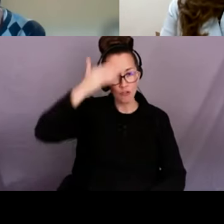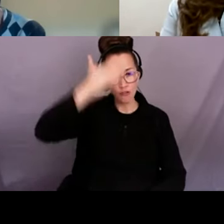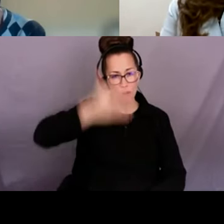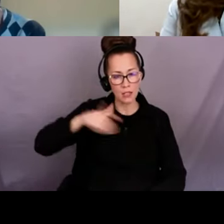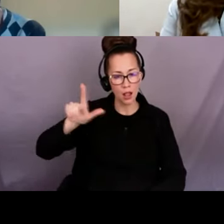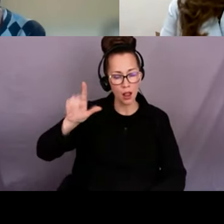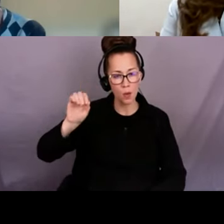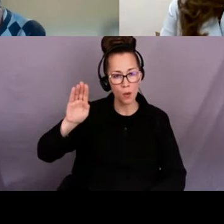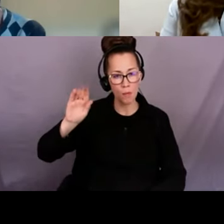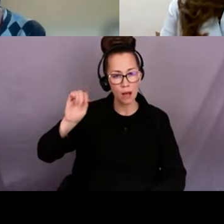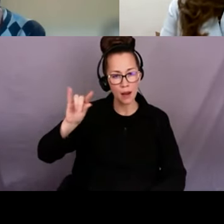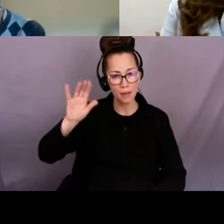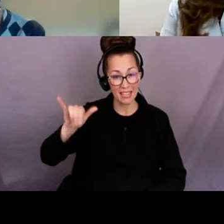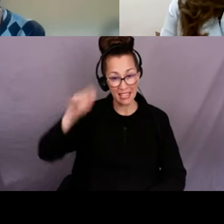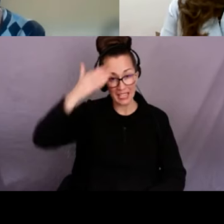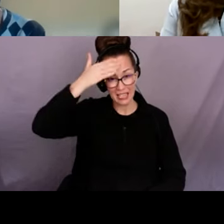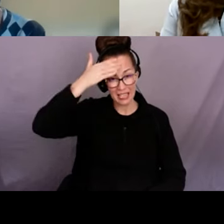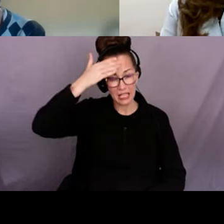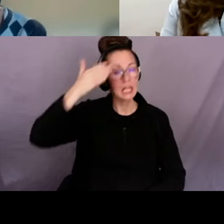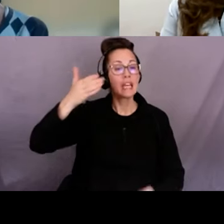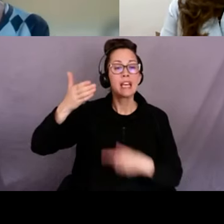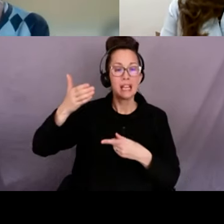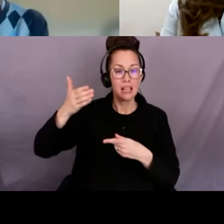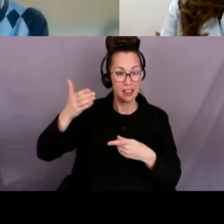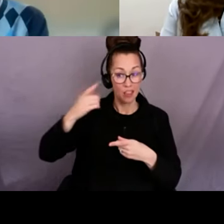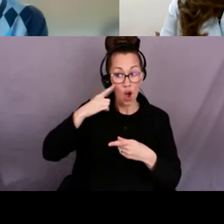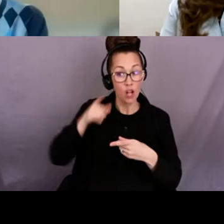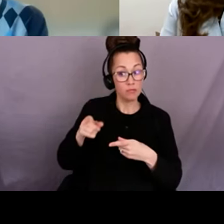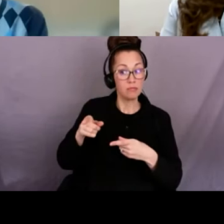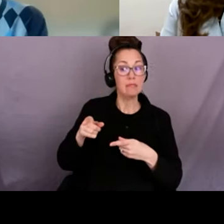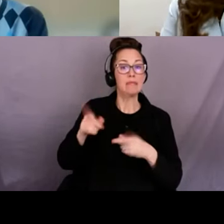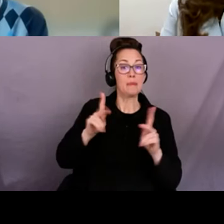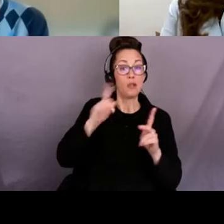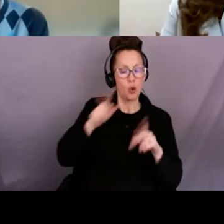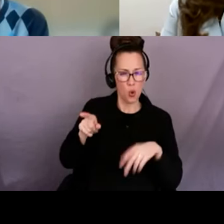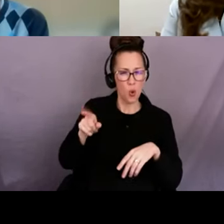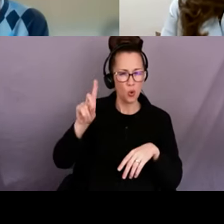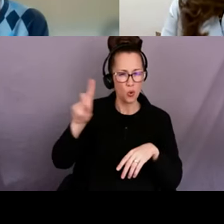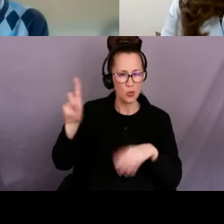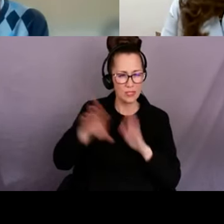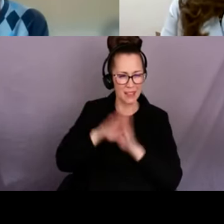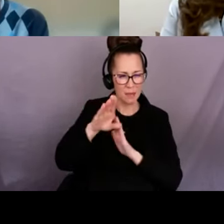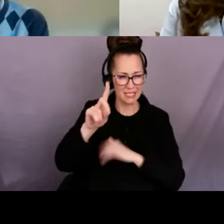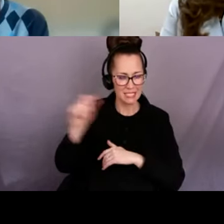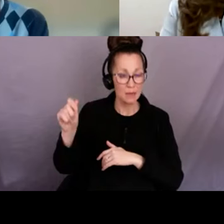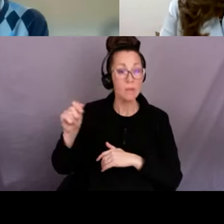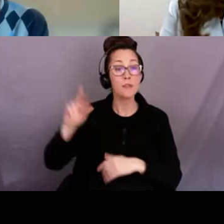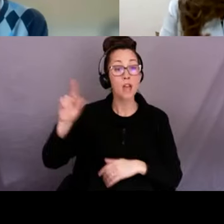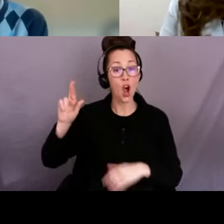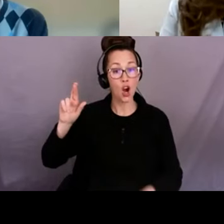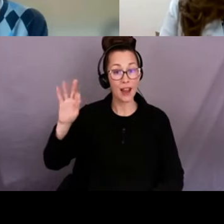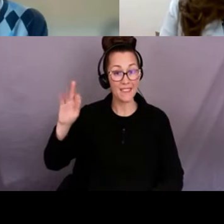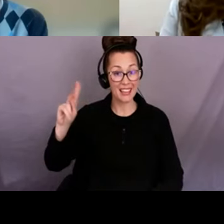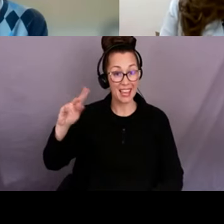her, was thought to be developmentally disabled. When he went to Willowbrook, he described the facility as a situation